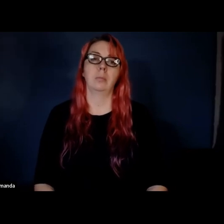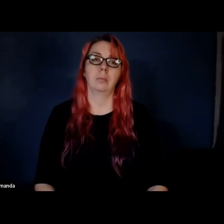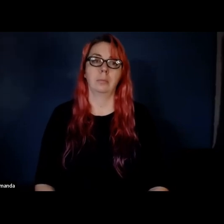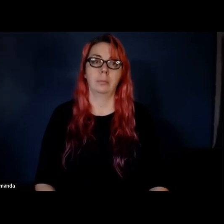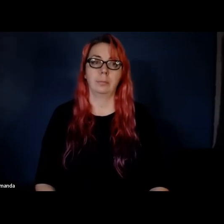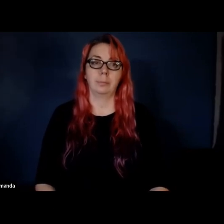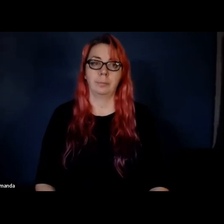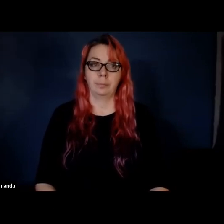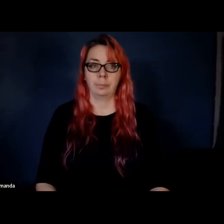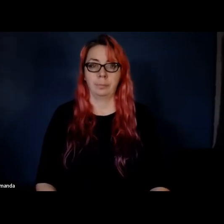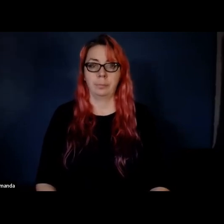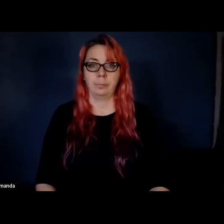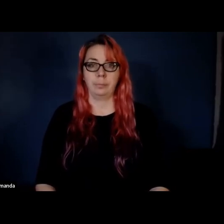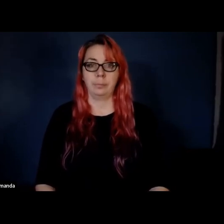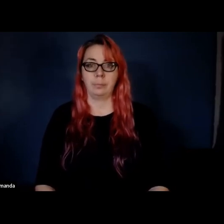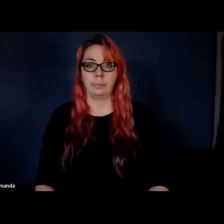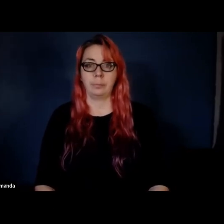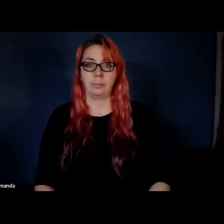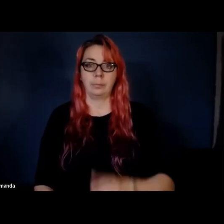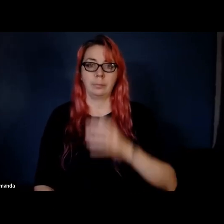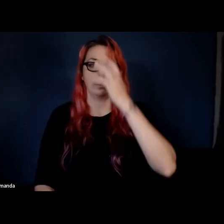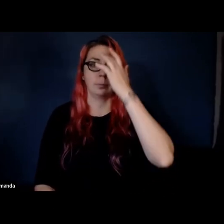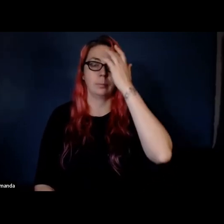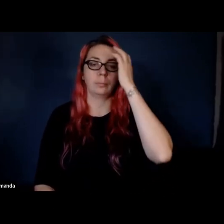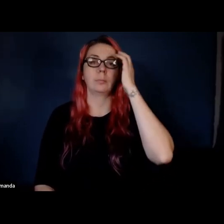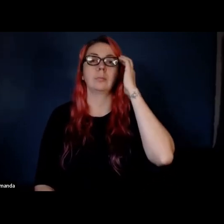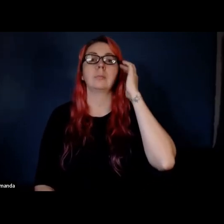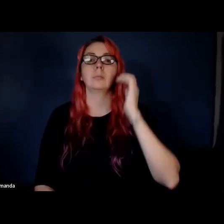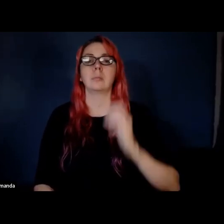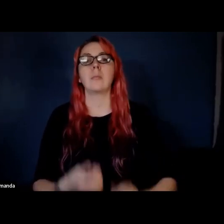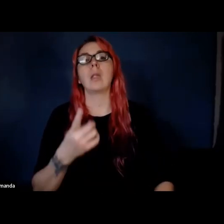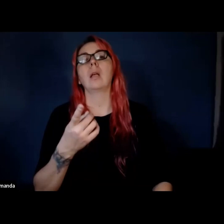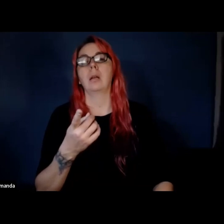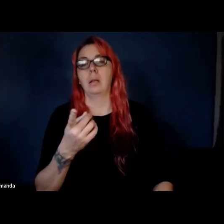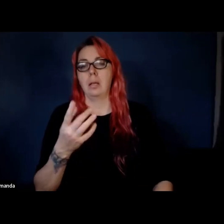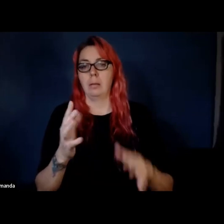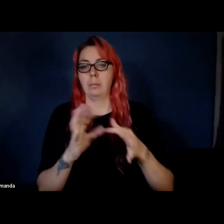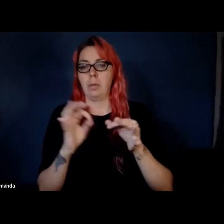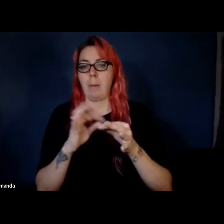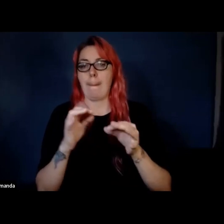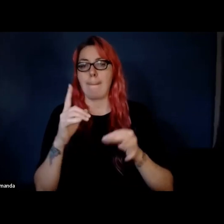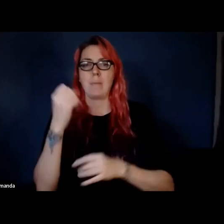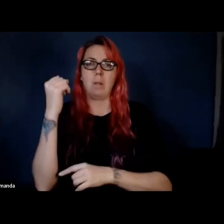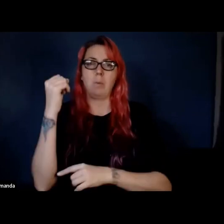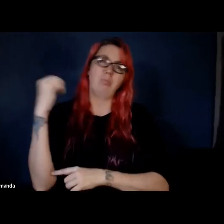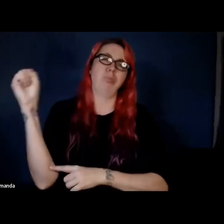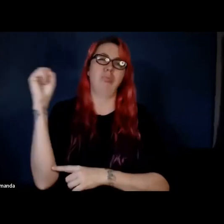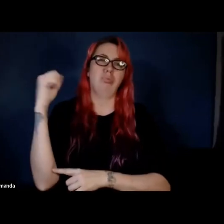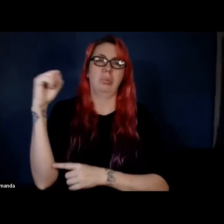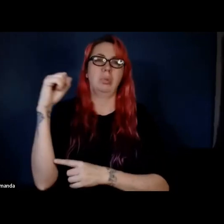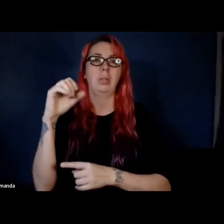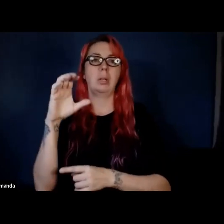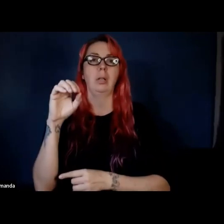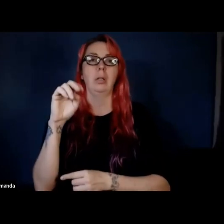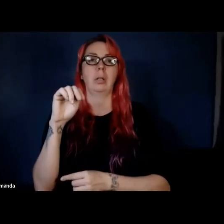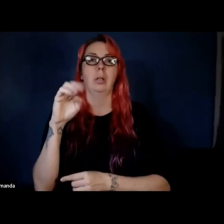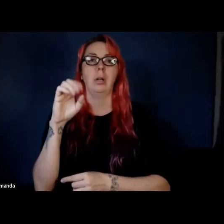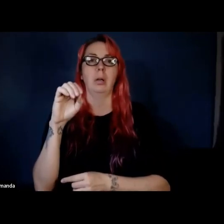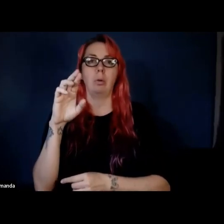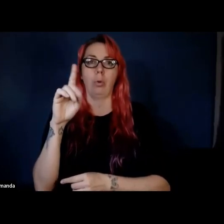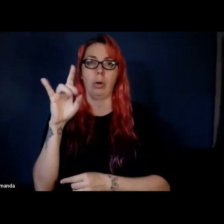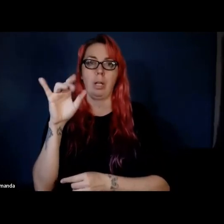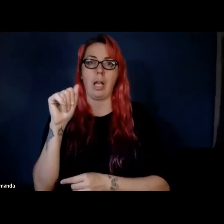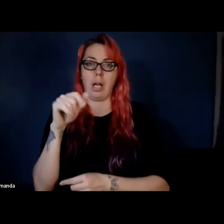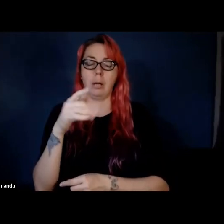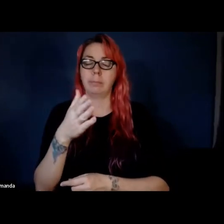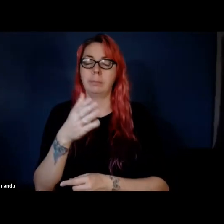Yes, and as Caitlin has just mentioned, the riots at Concordia, yeah, that last image on the bottom corner of the image with